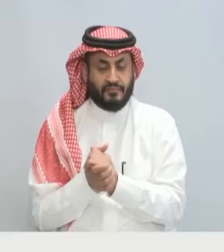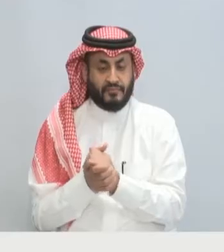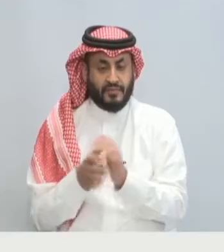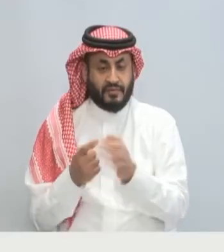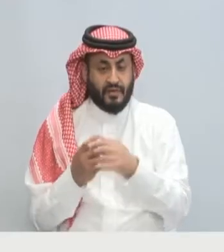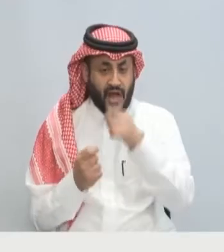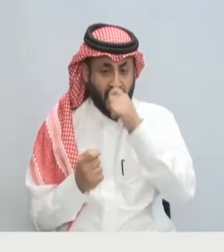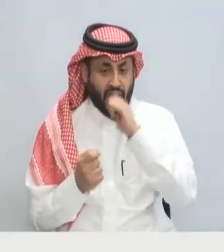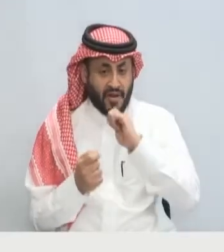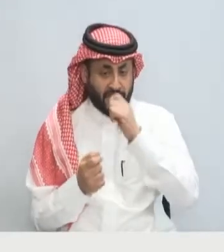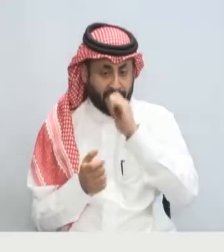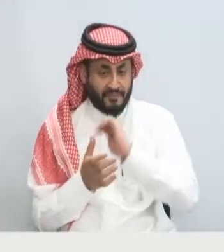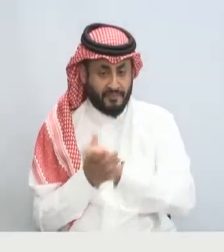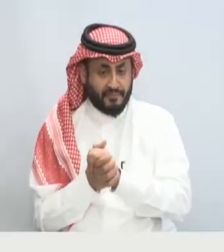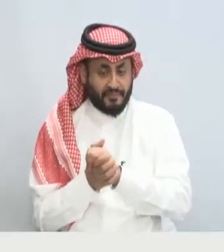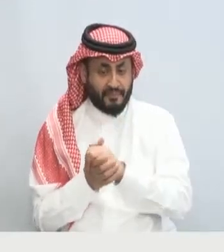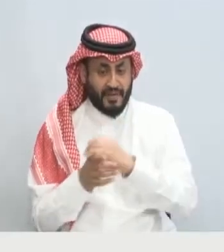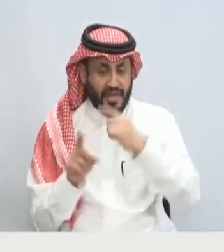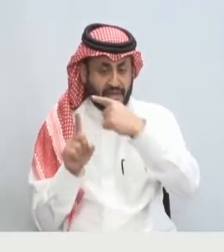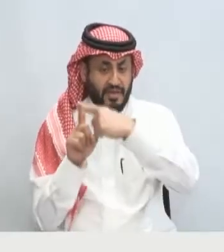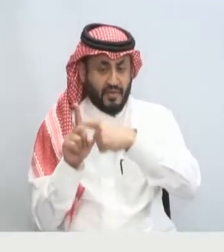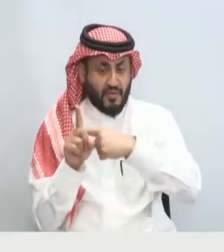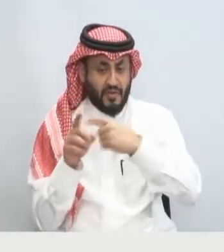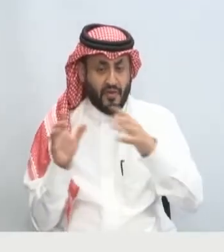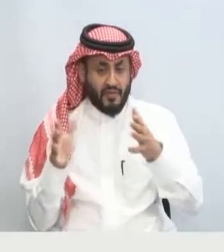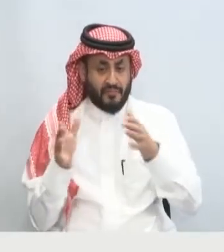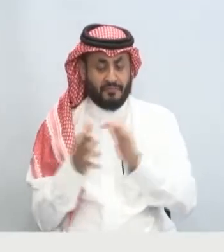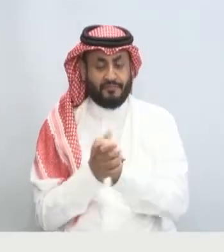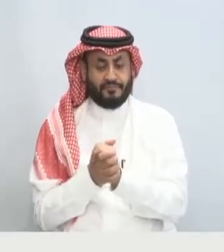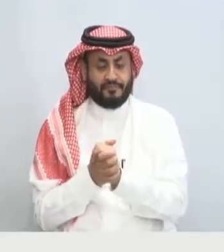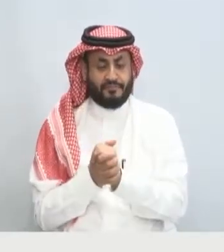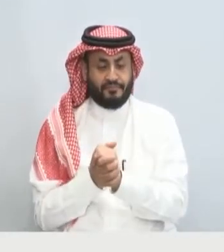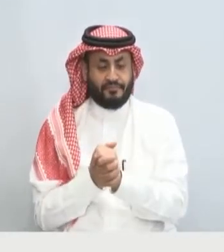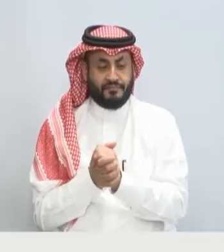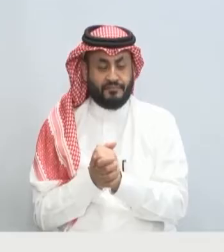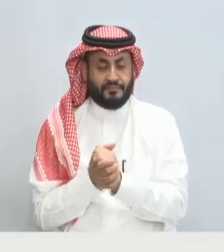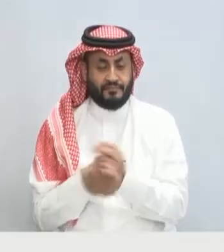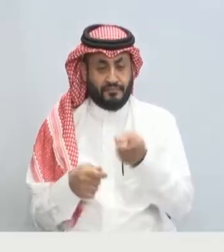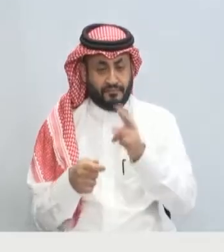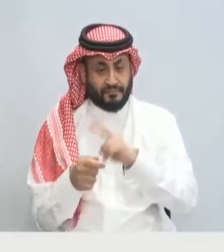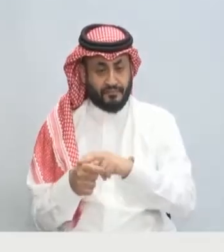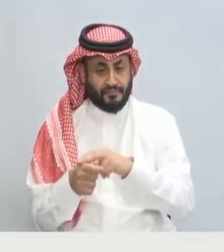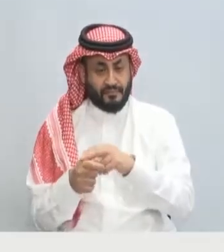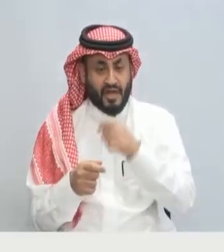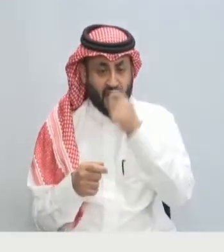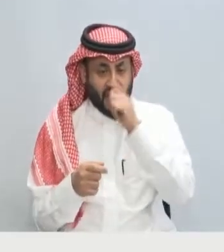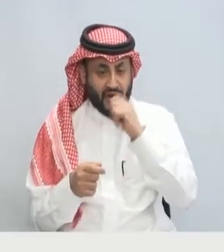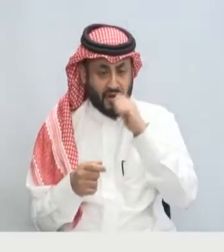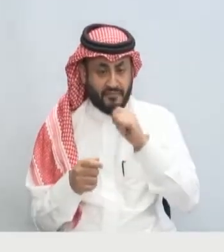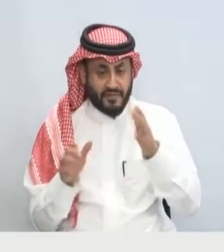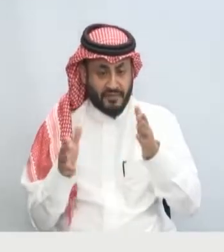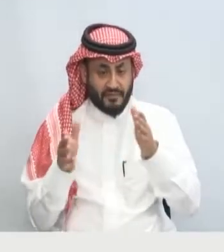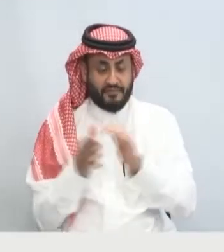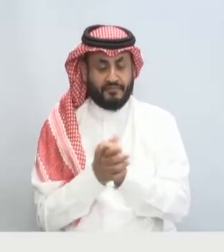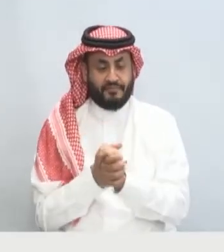Ice cream is cold. Ice cream is cold.